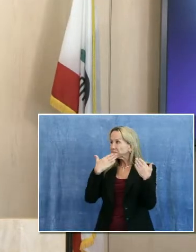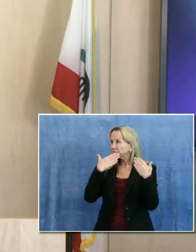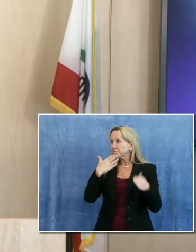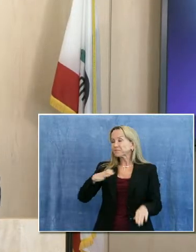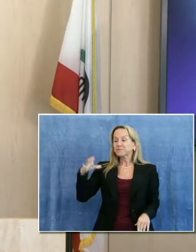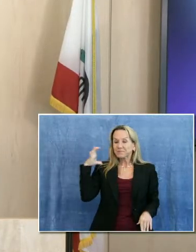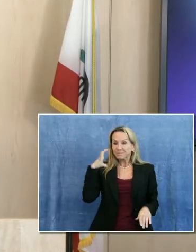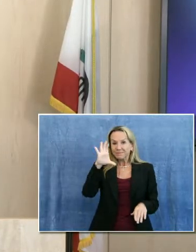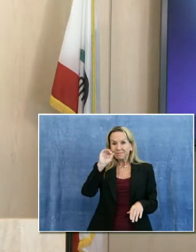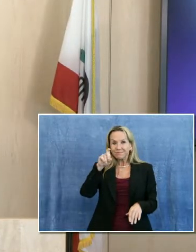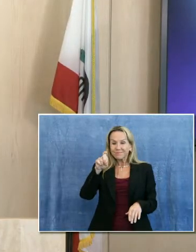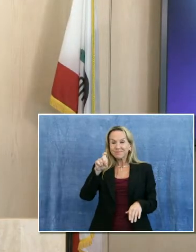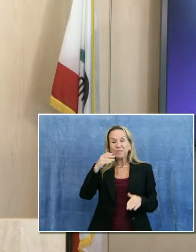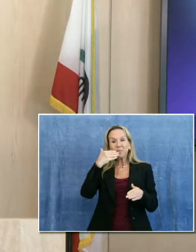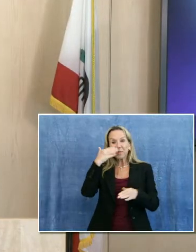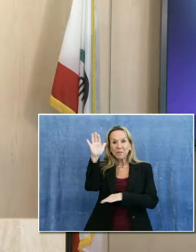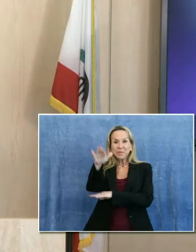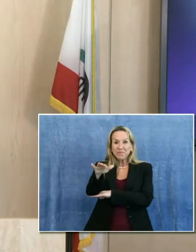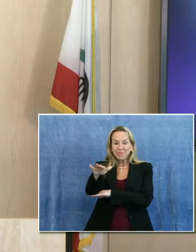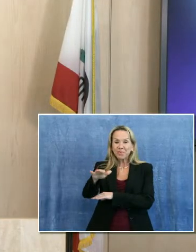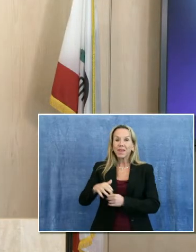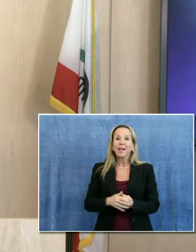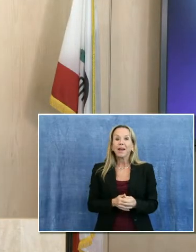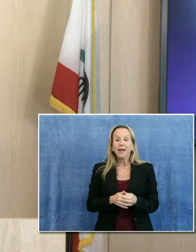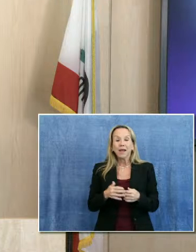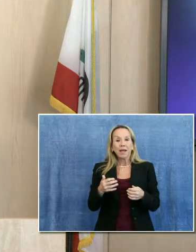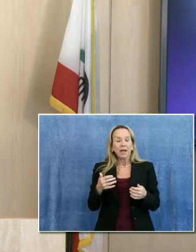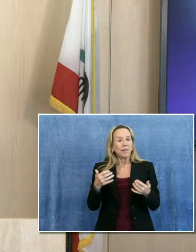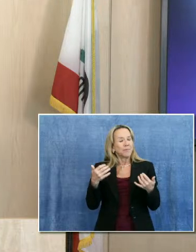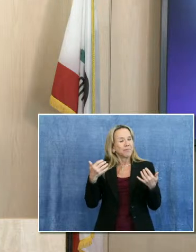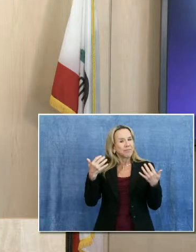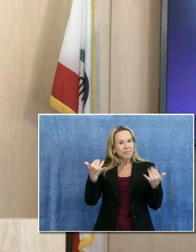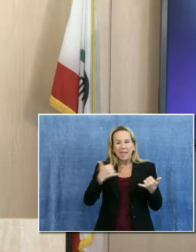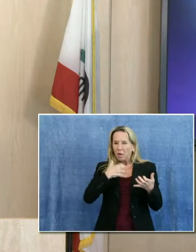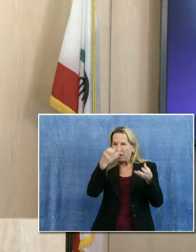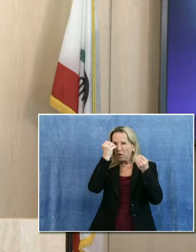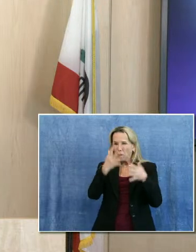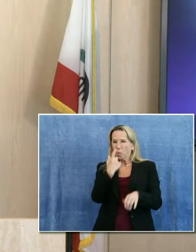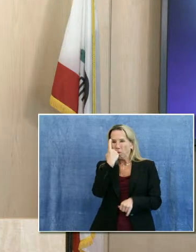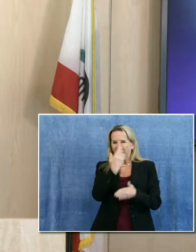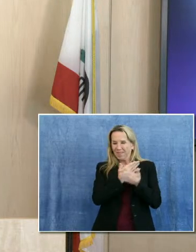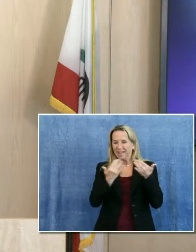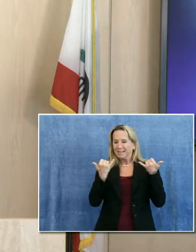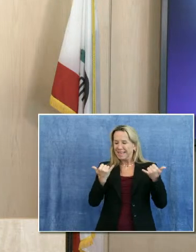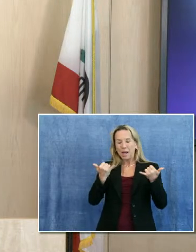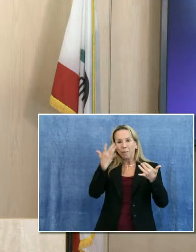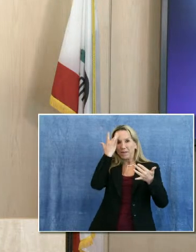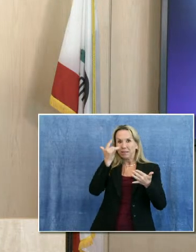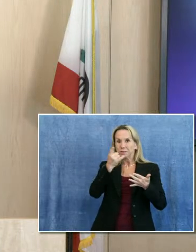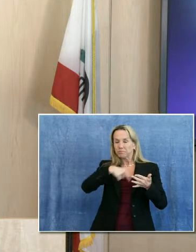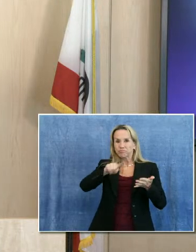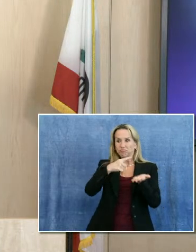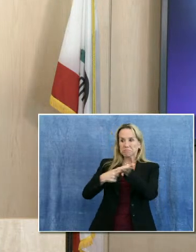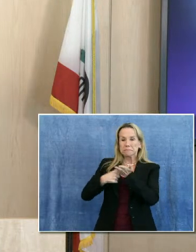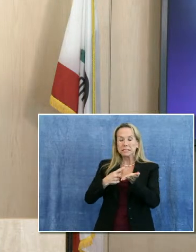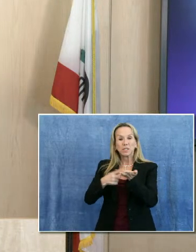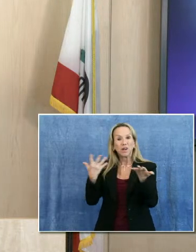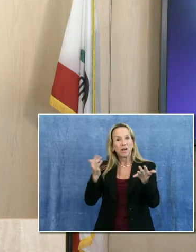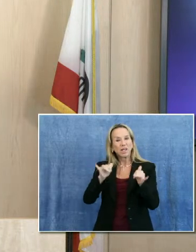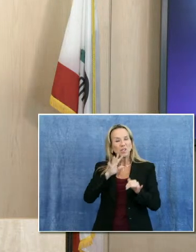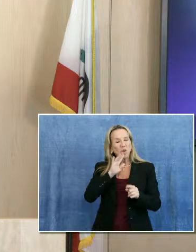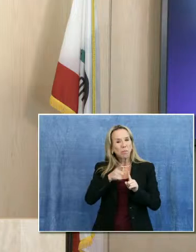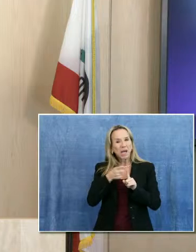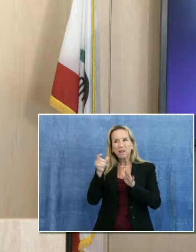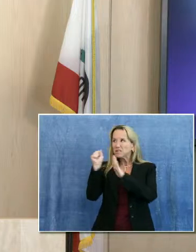Chairman Cox, and good afternoon. I wanted to update one issue real quick that's been top of mind a little bit, and that's the delays